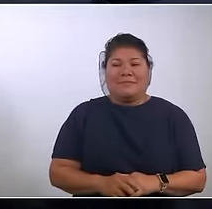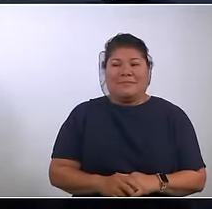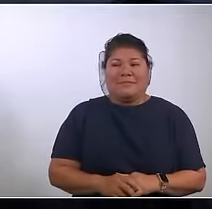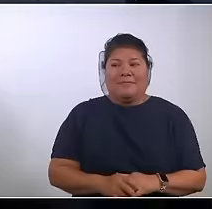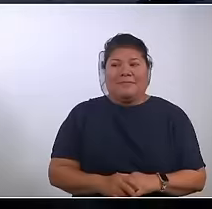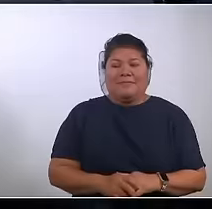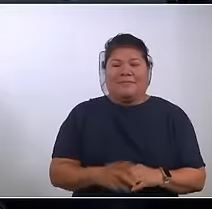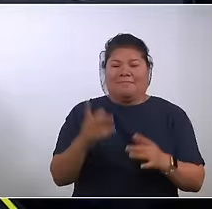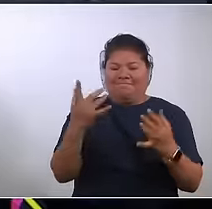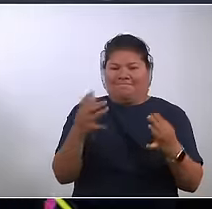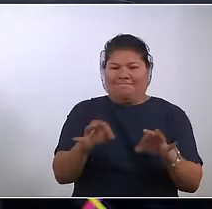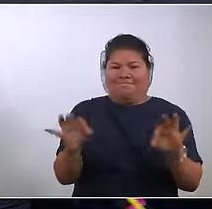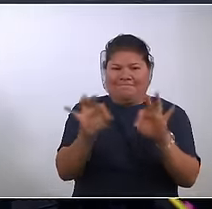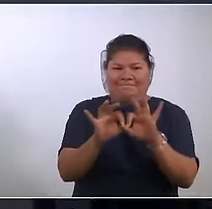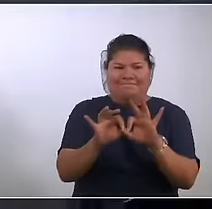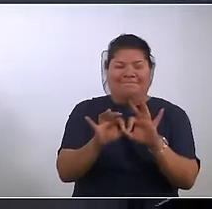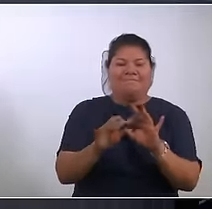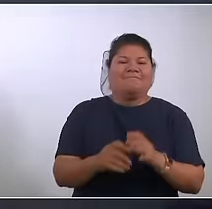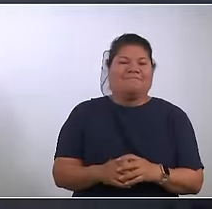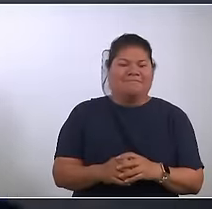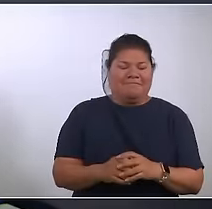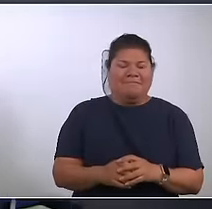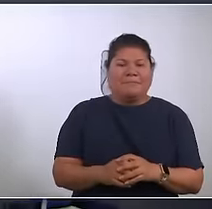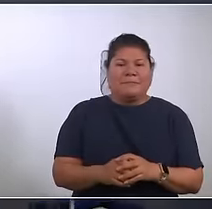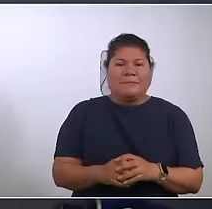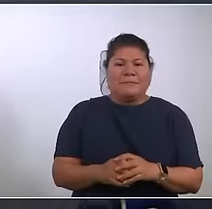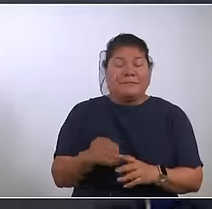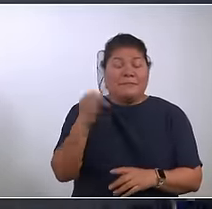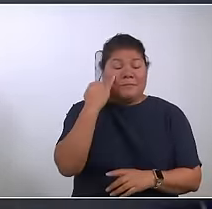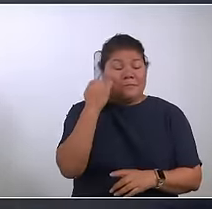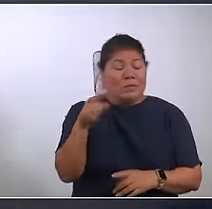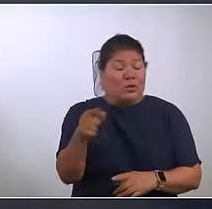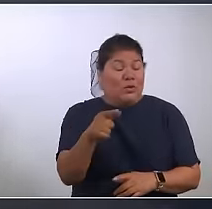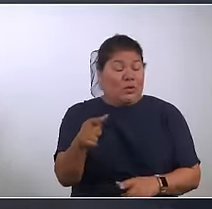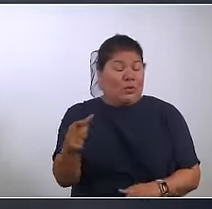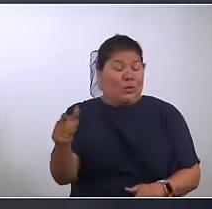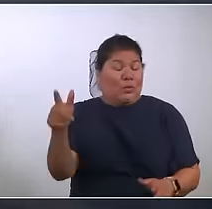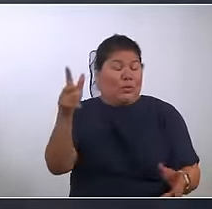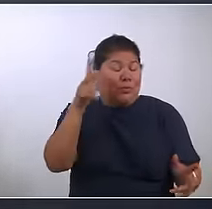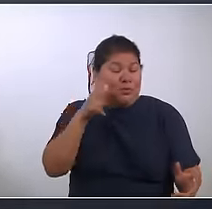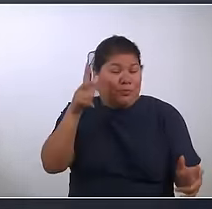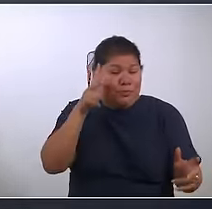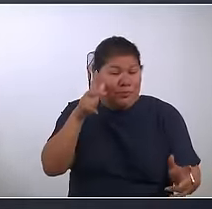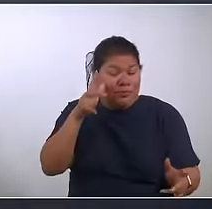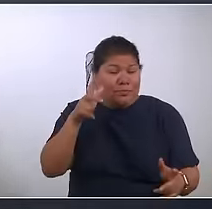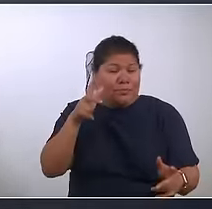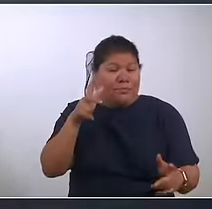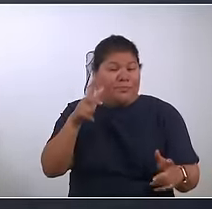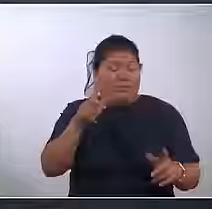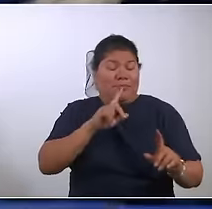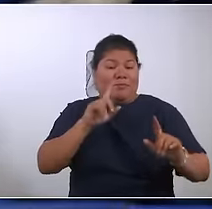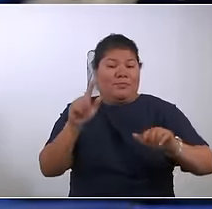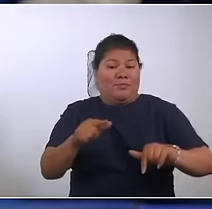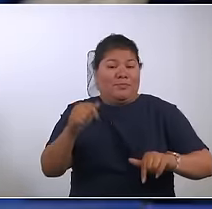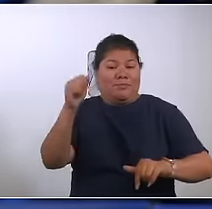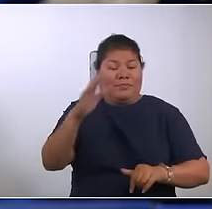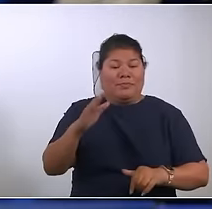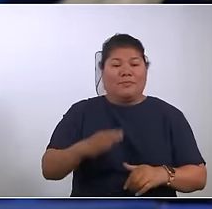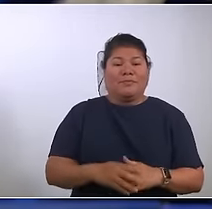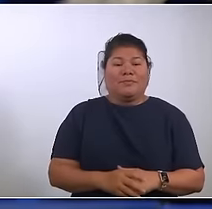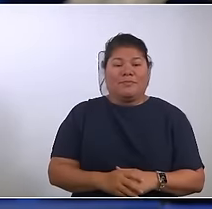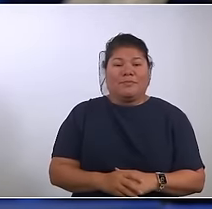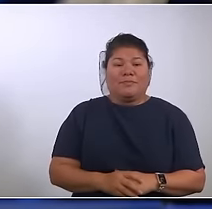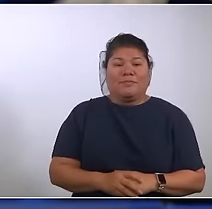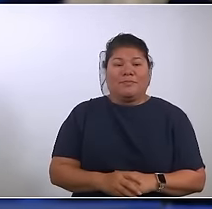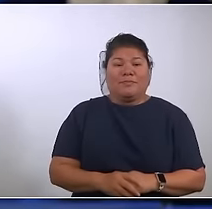And here's the key. Aquí está la clave. If you will hear, si escucha usted, the commands of God,